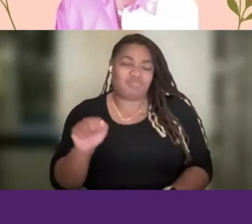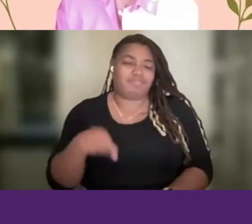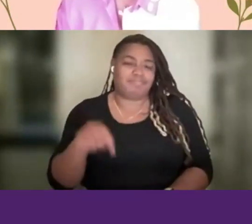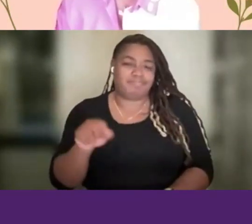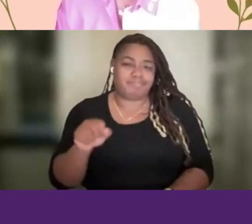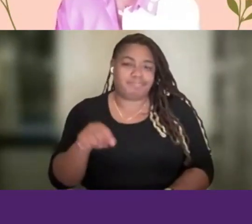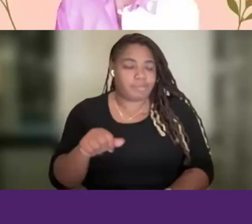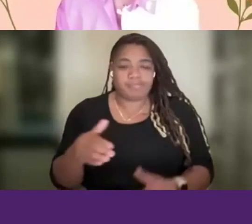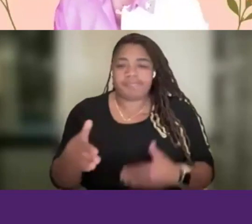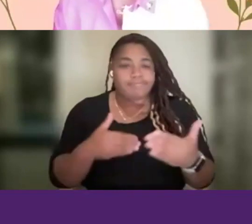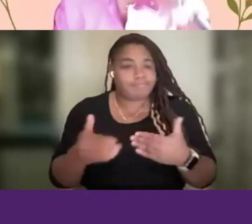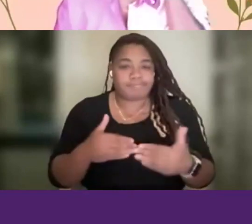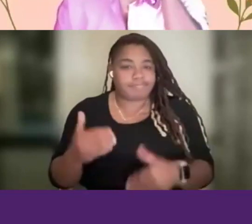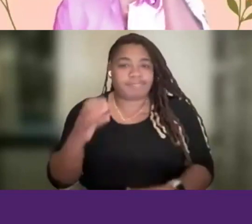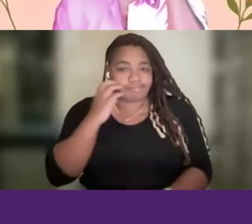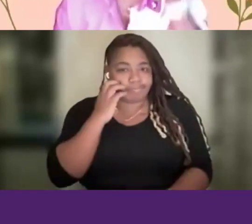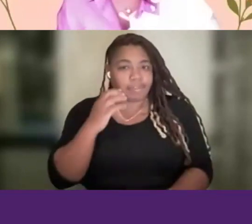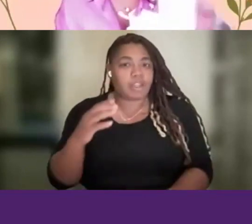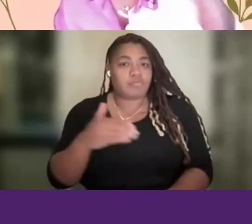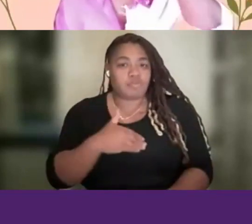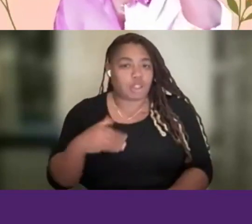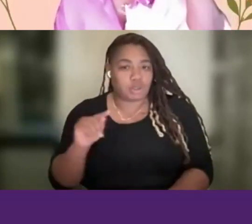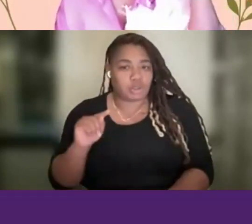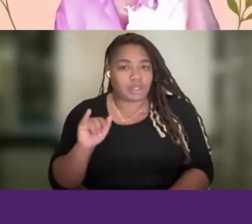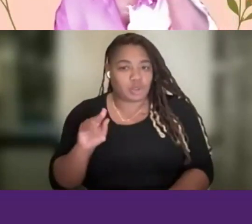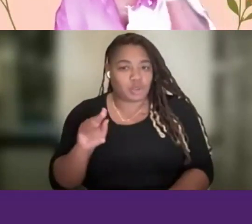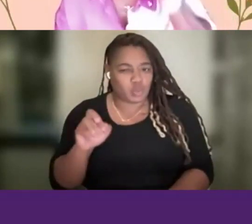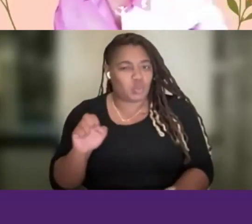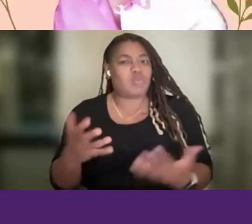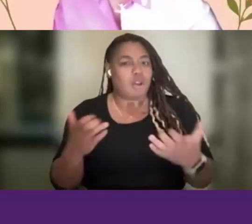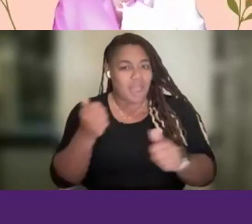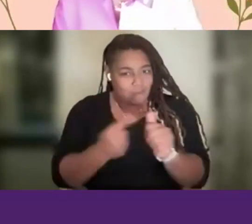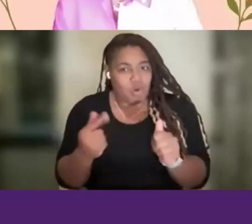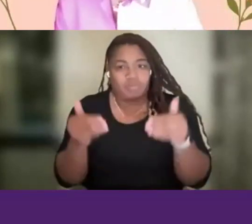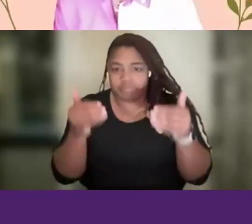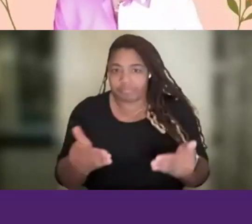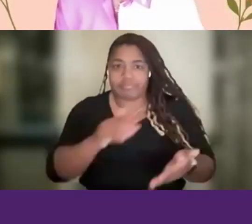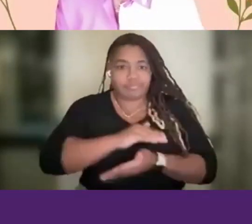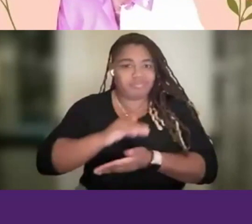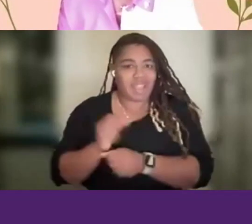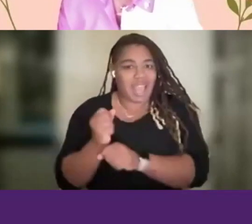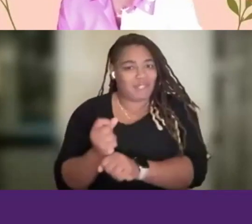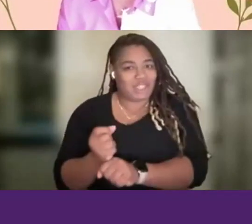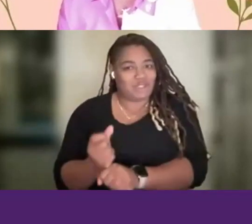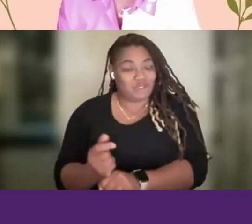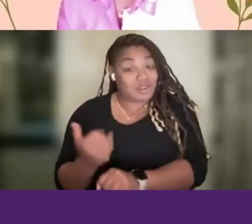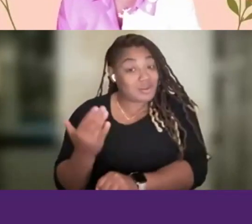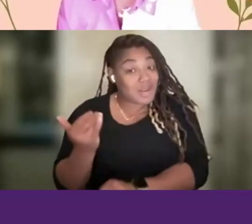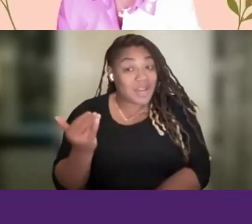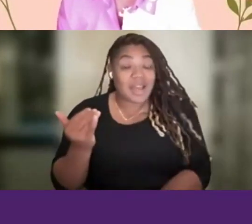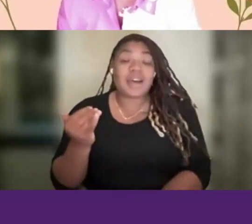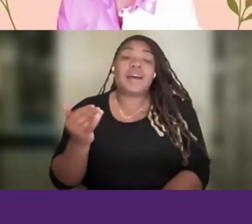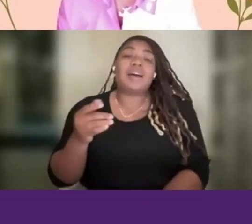have dense breast tissue, we always want everyone to get their mammogram every year. And the reason for that is that there are